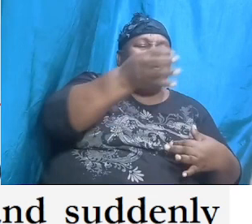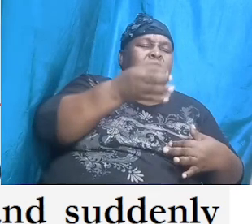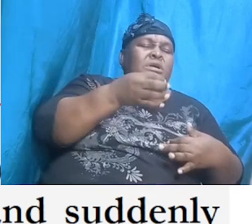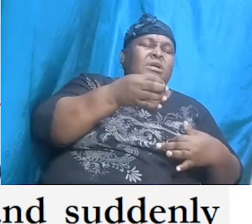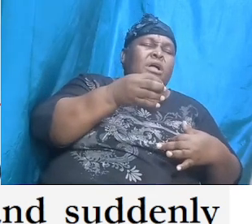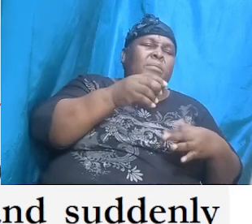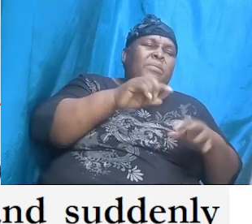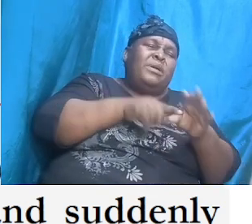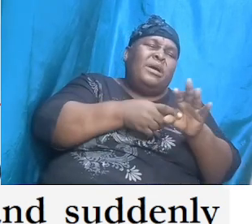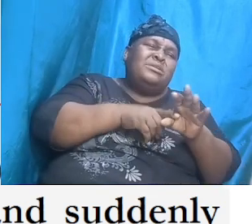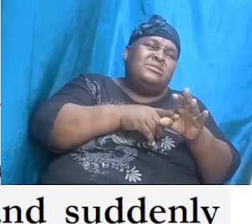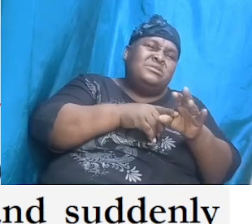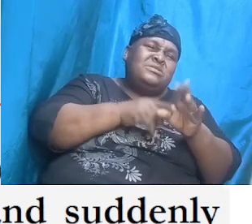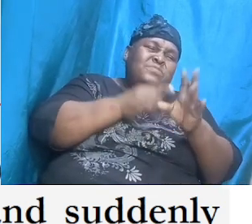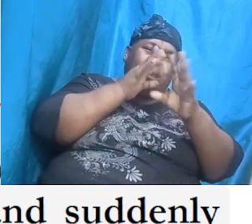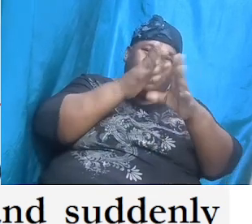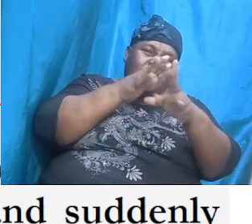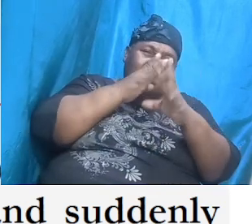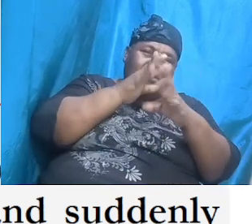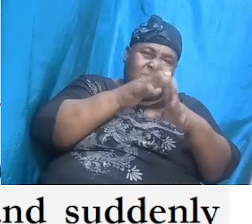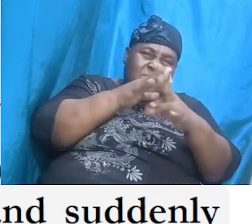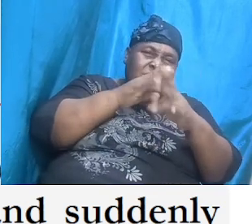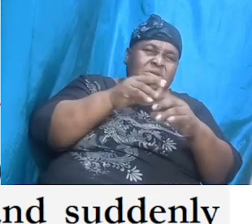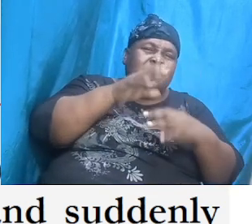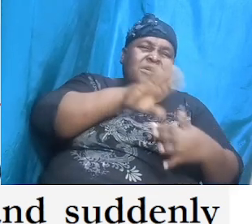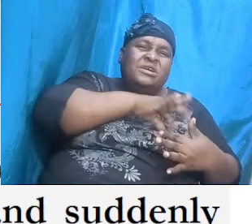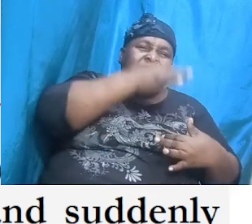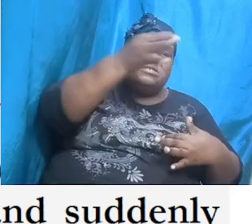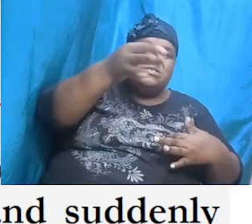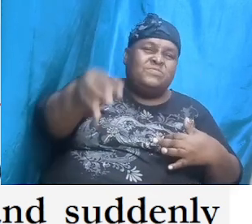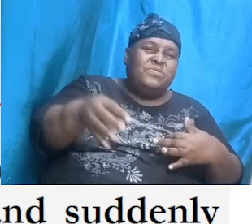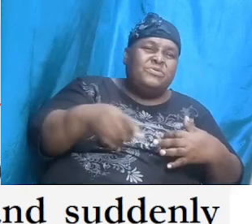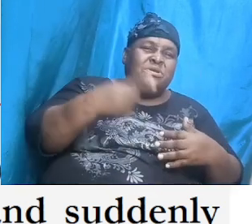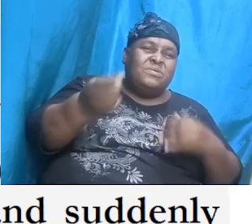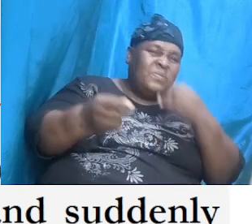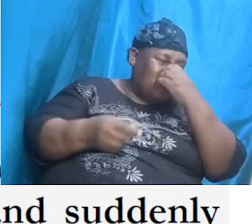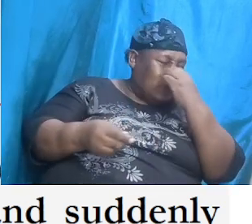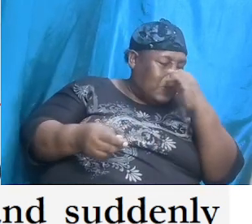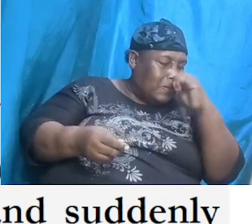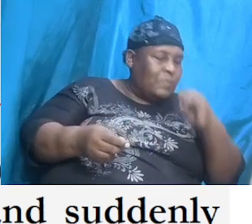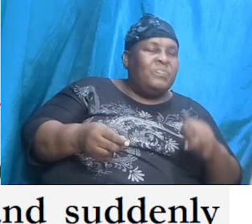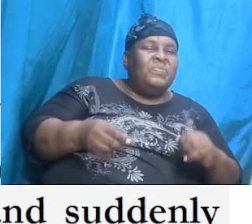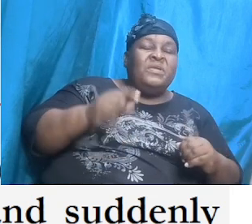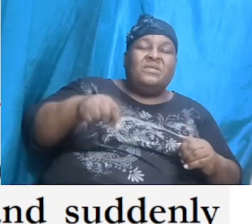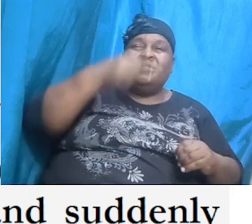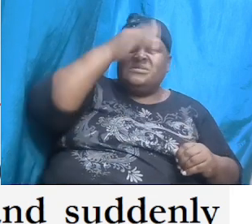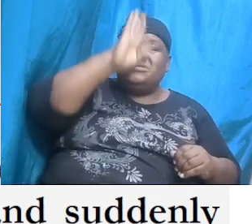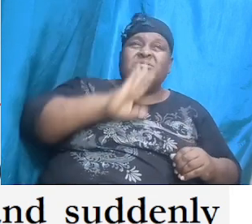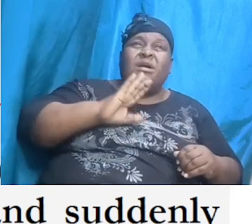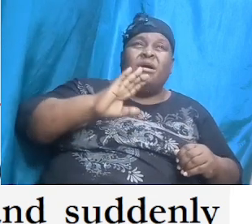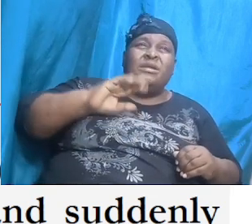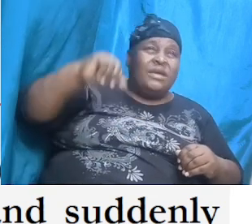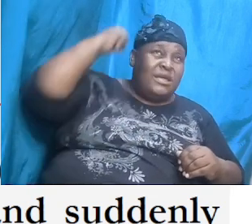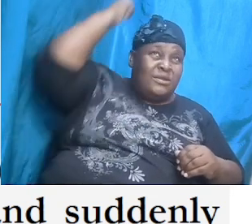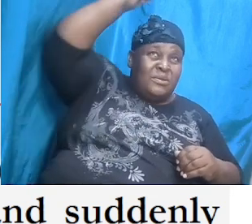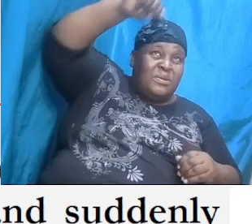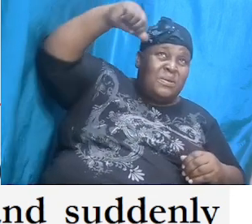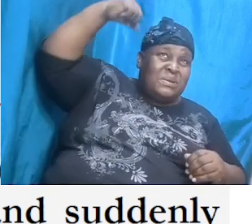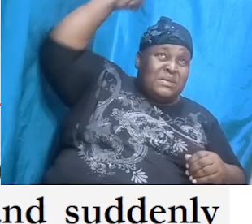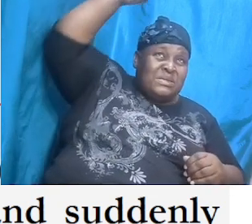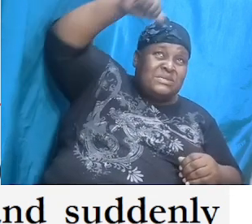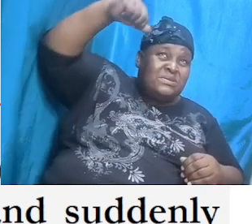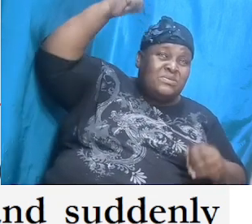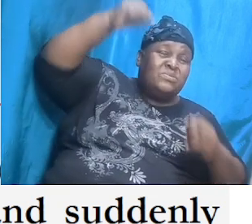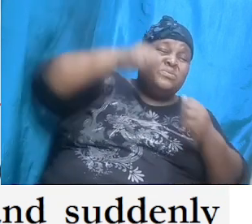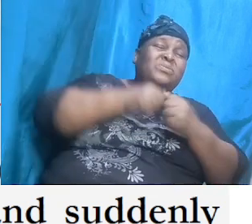gave them utterance. What took place on the day of Pentecost? This was God anointing them. Just like the priest would have been